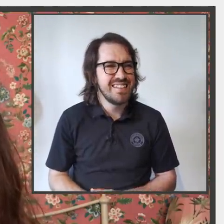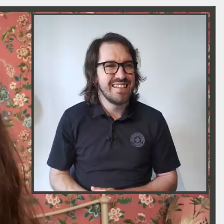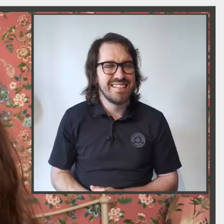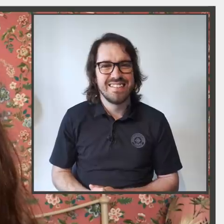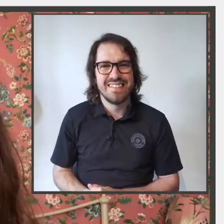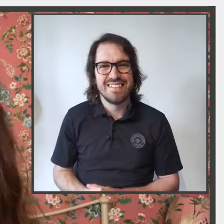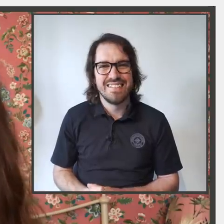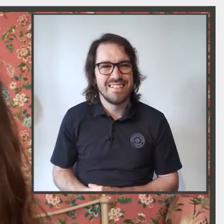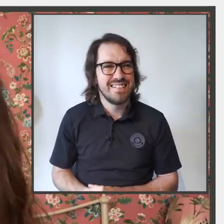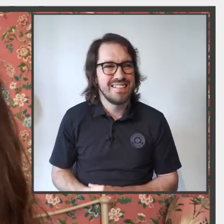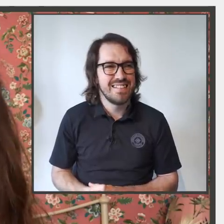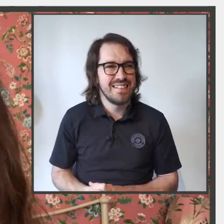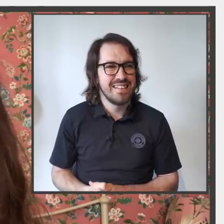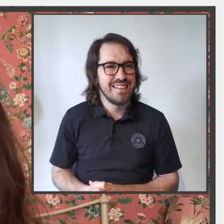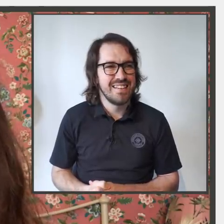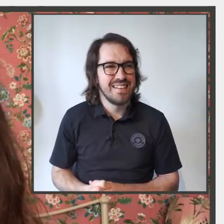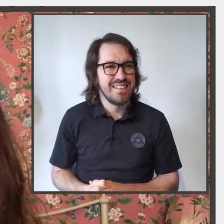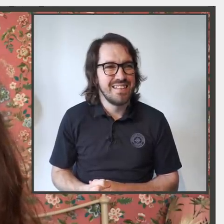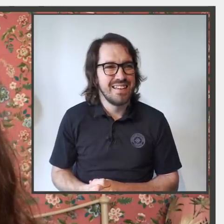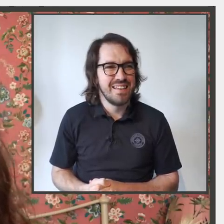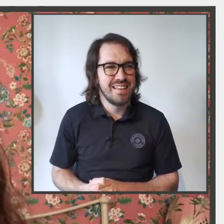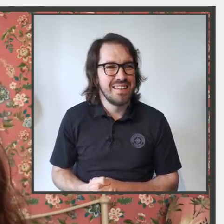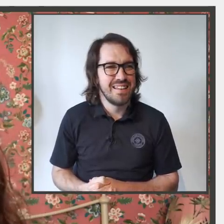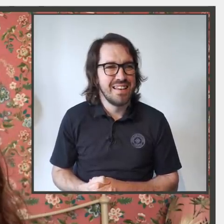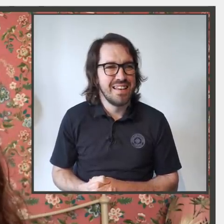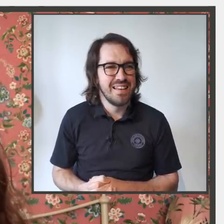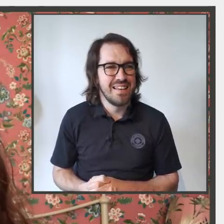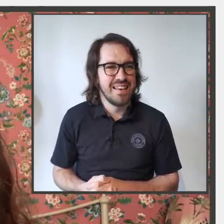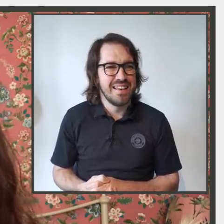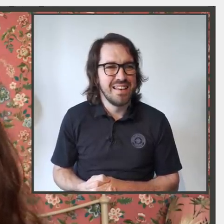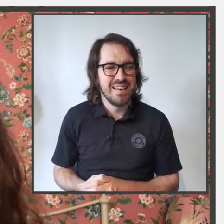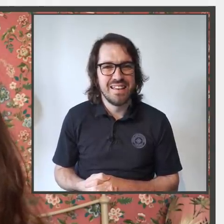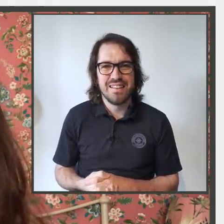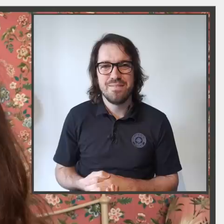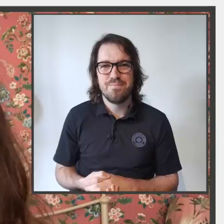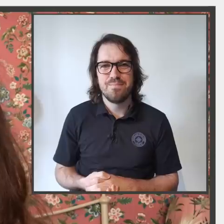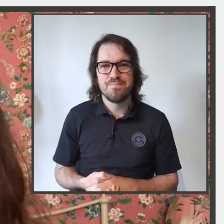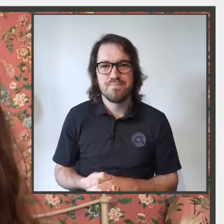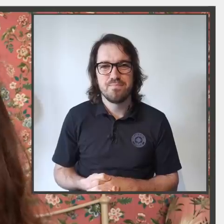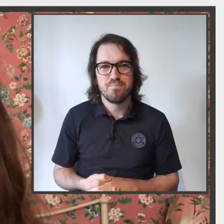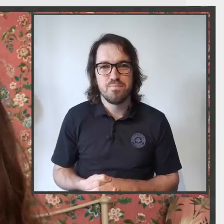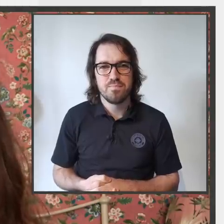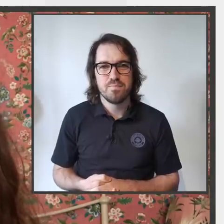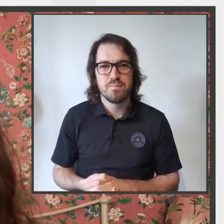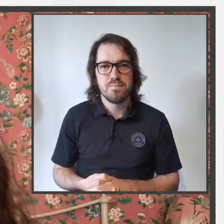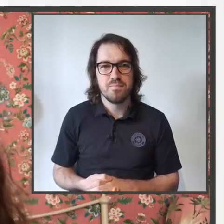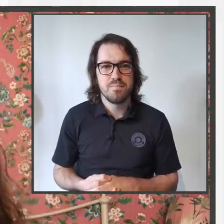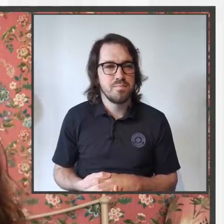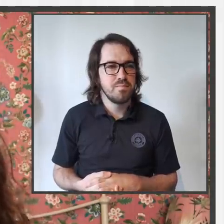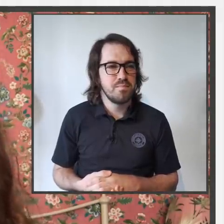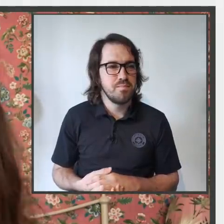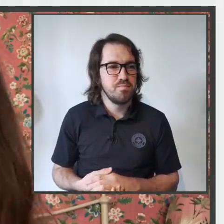B-U-D-G-E-S, budges. They're in the third person with the S on the end. It's all about movement, and it's a